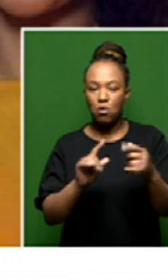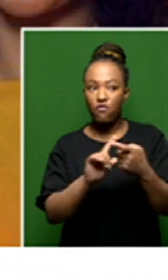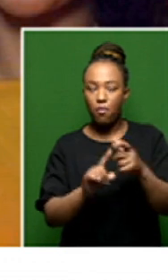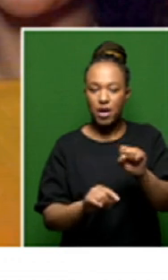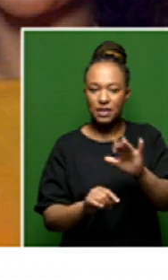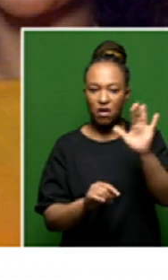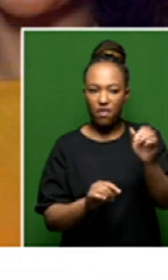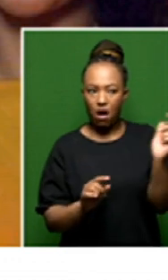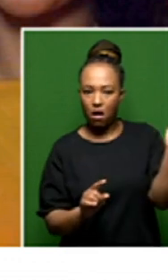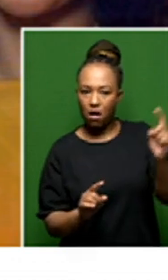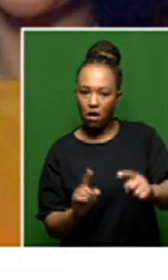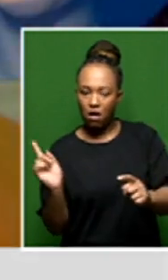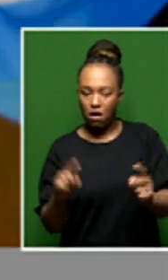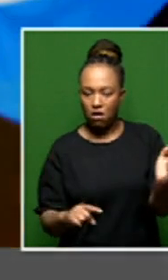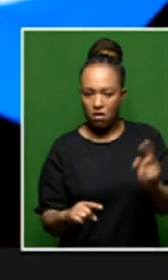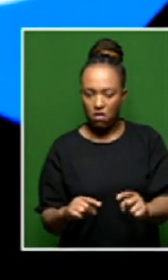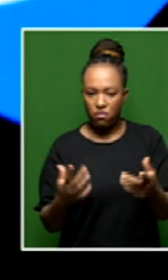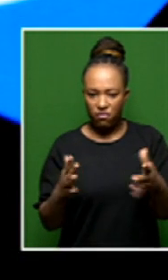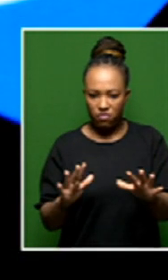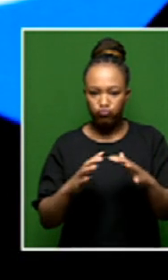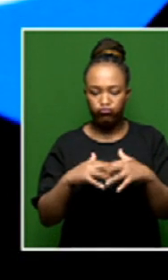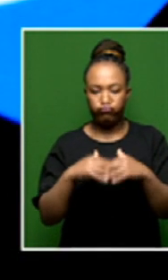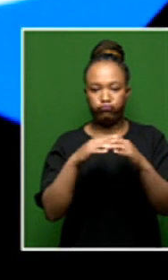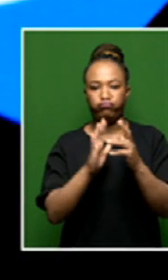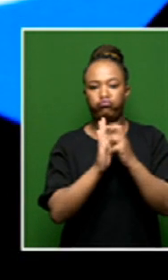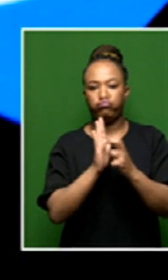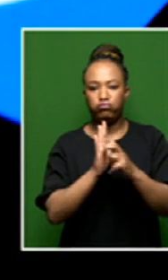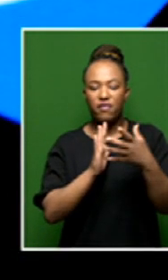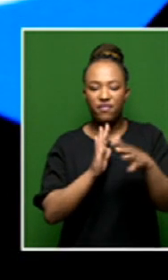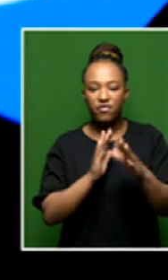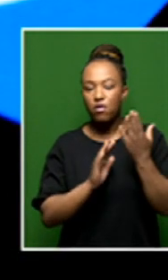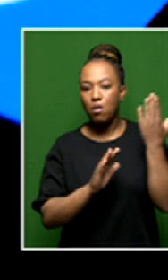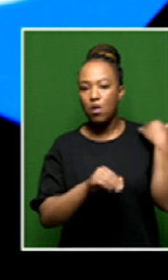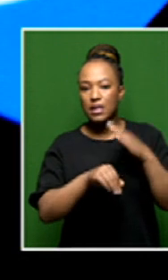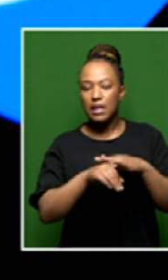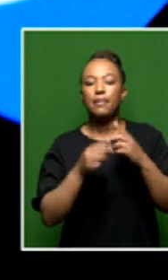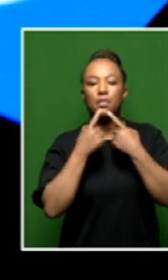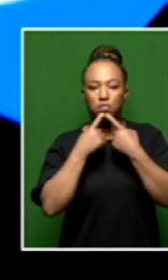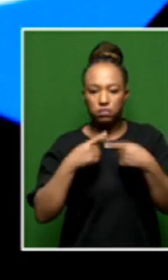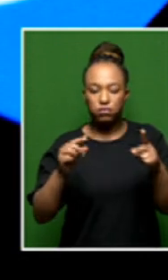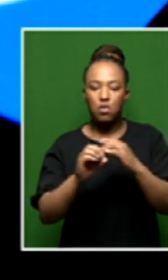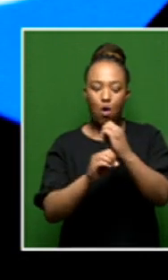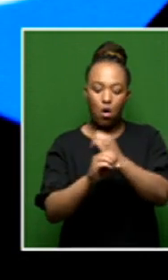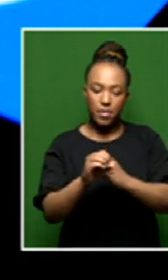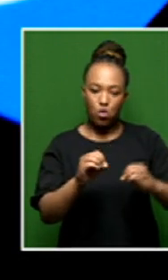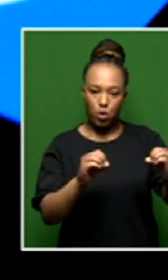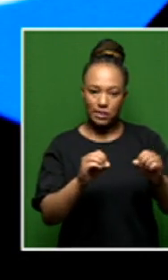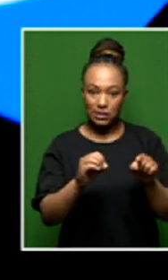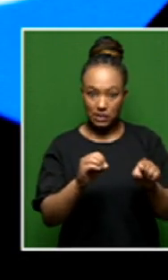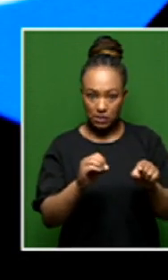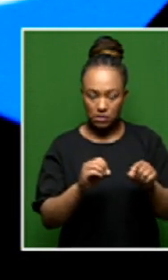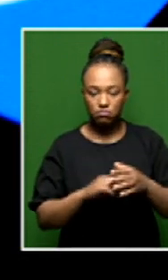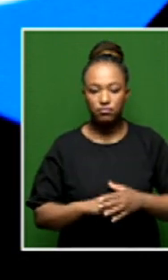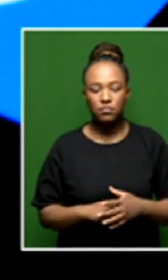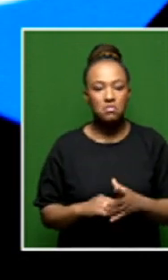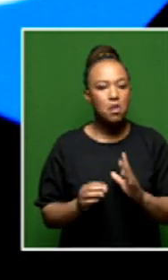Africa. It had been instituted since the announcements around the Omicron variant. I